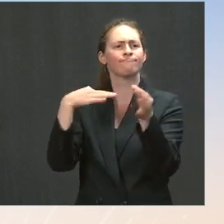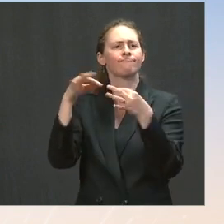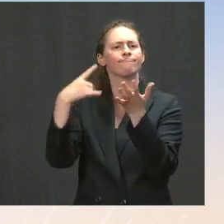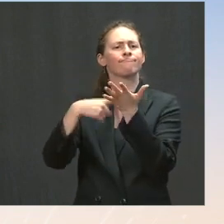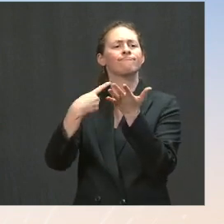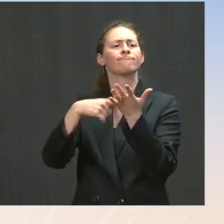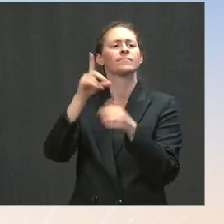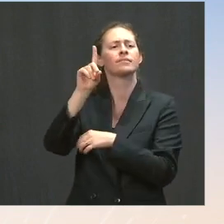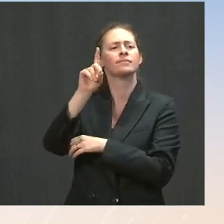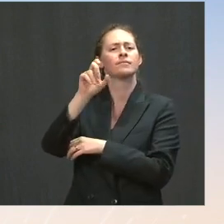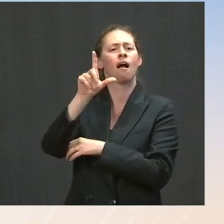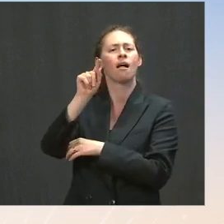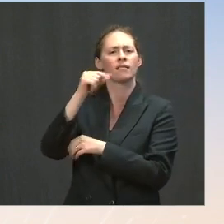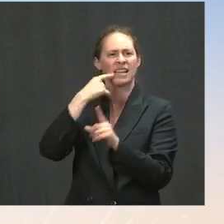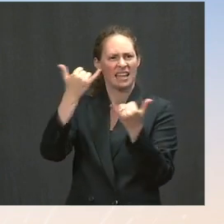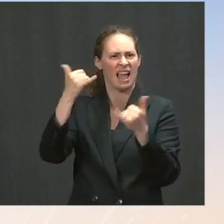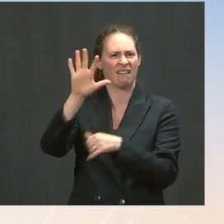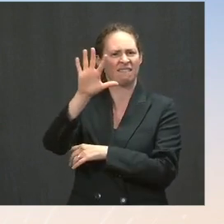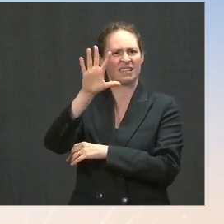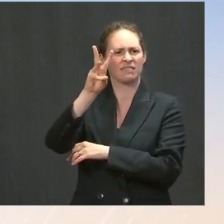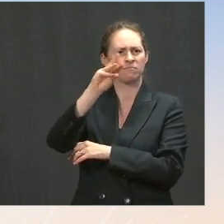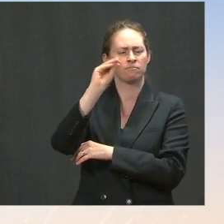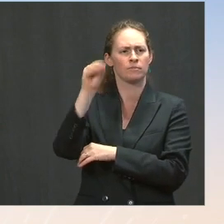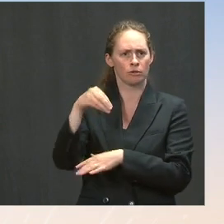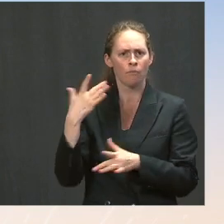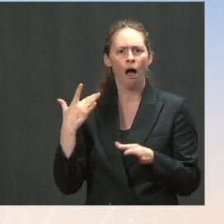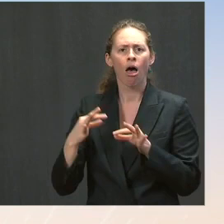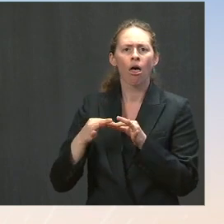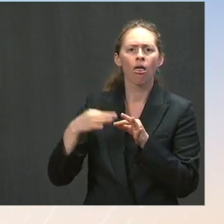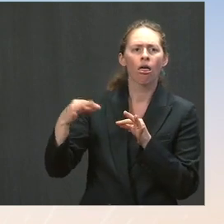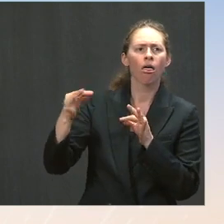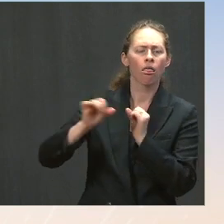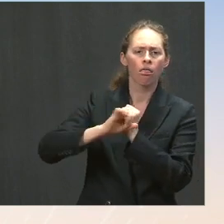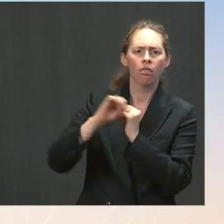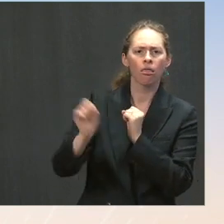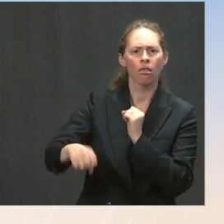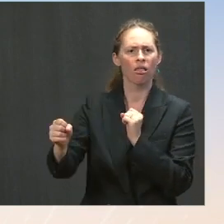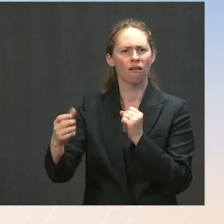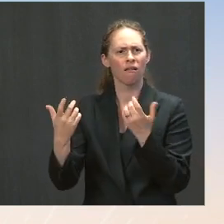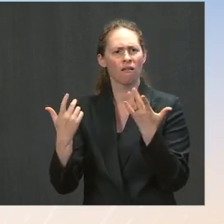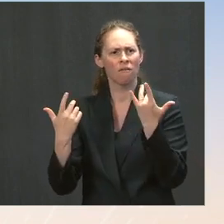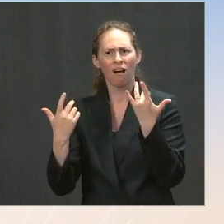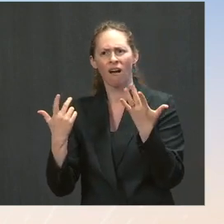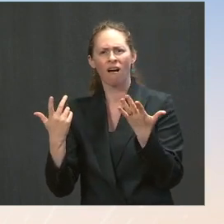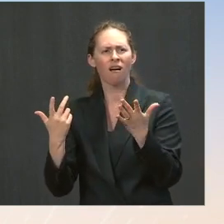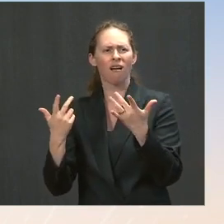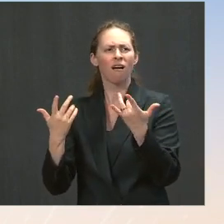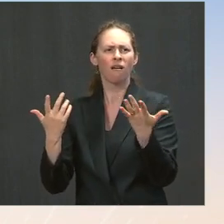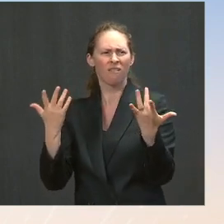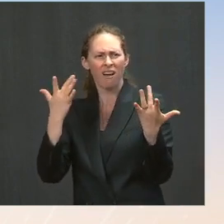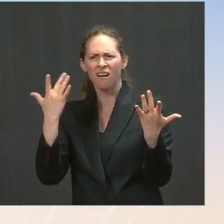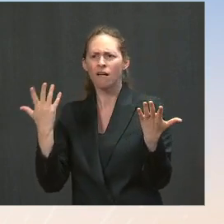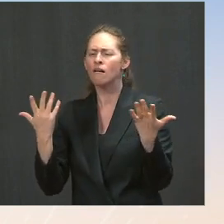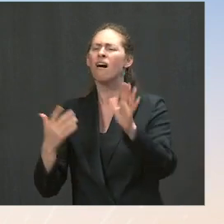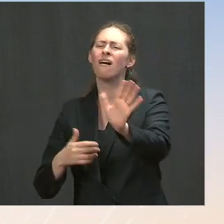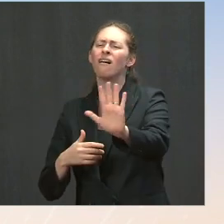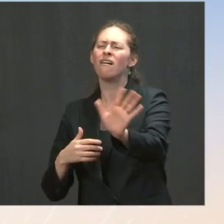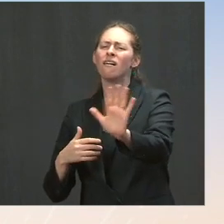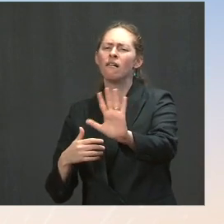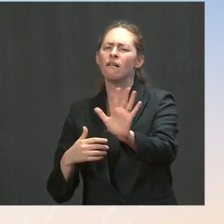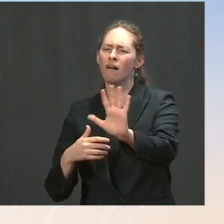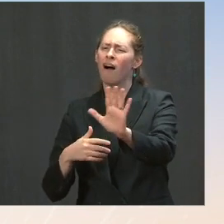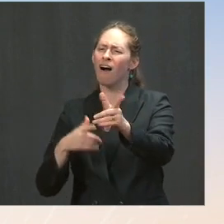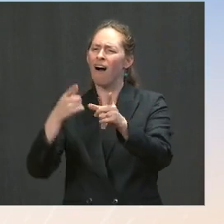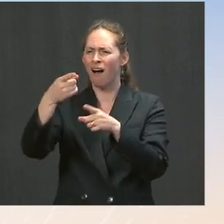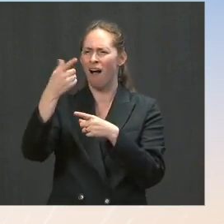Even and higher now. So as you know. So that's what led to the change in guidance? I'm sure you will get on the call with the CDC later